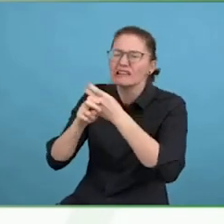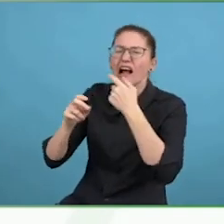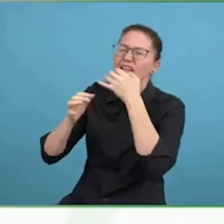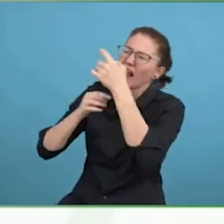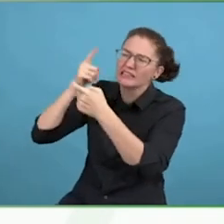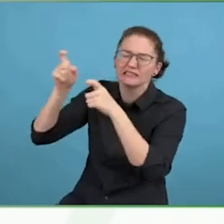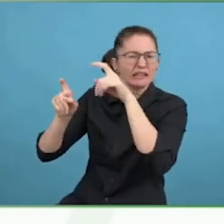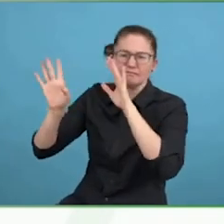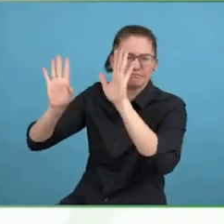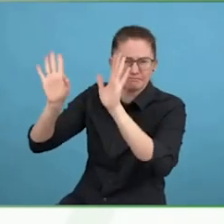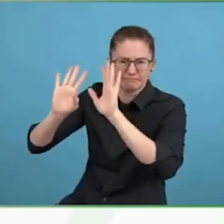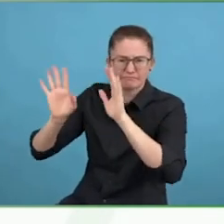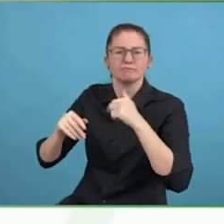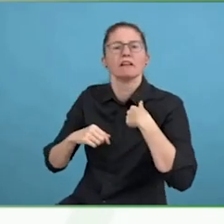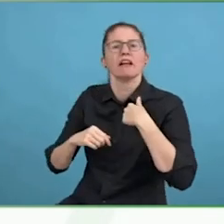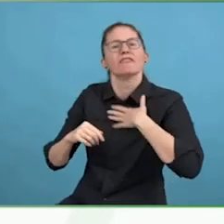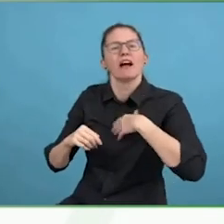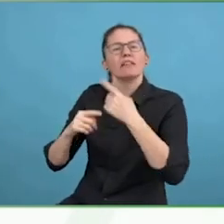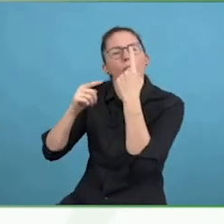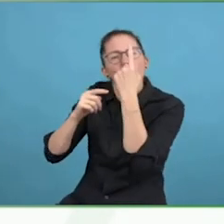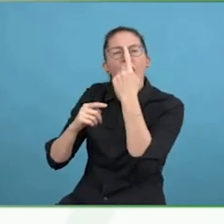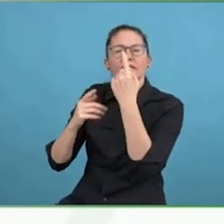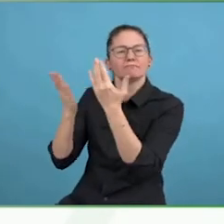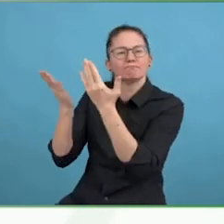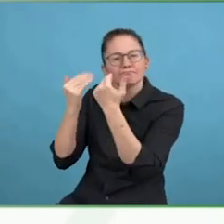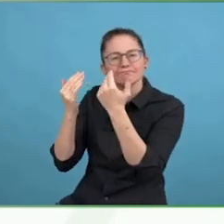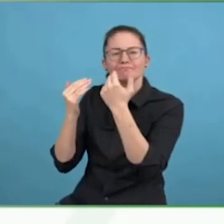Unsuccessful? No more fellow.